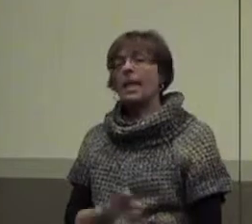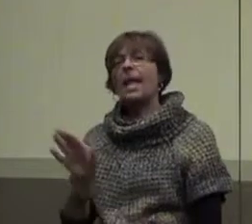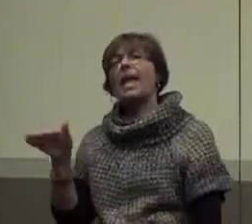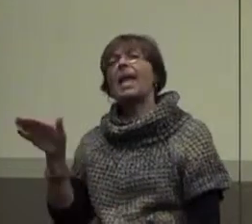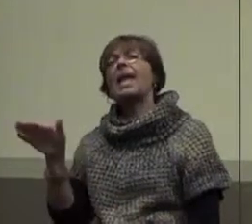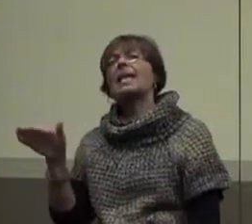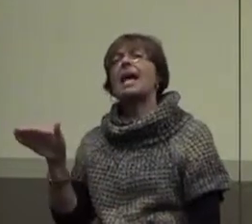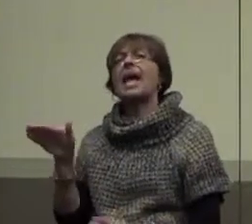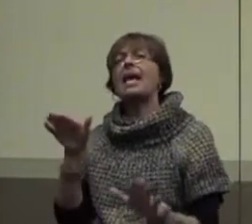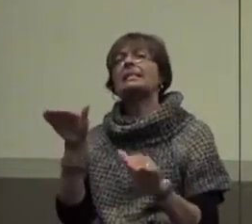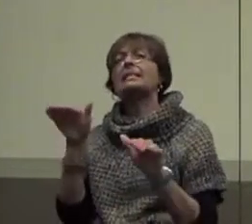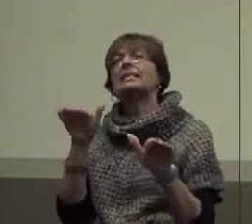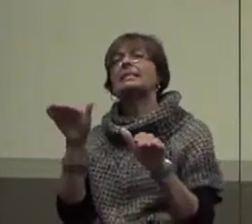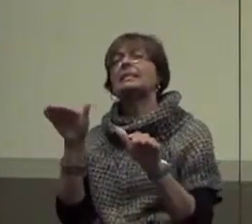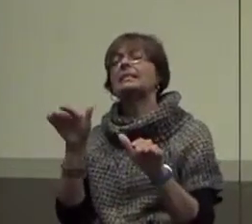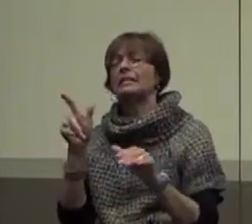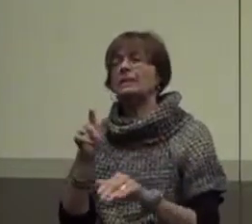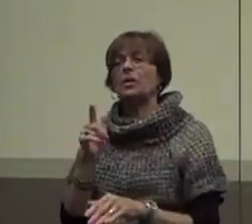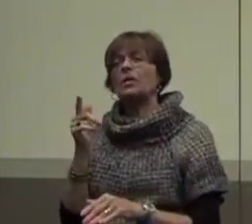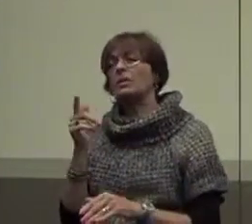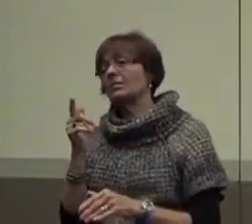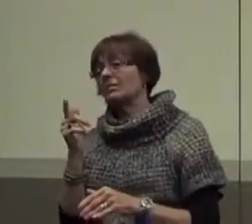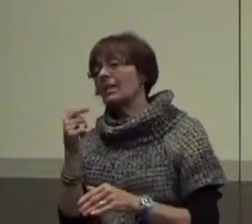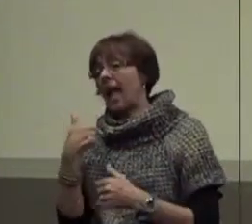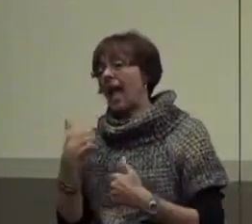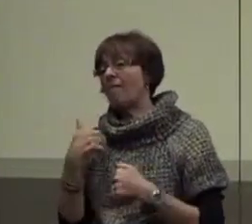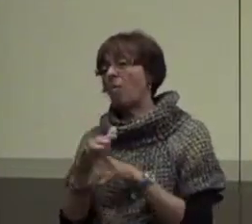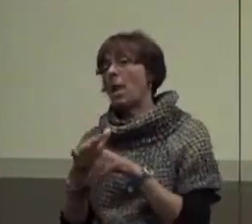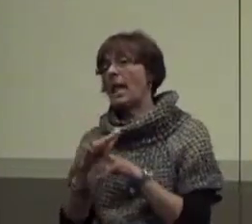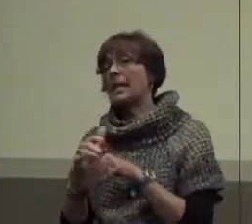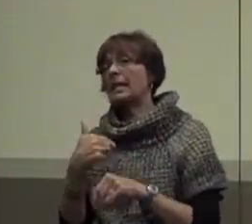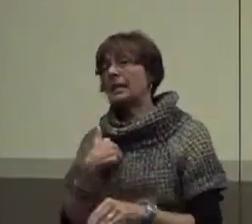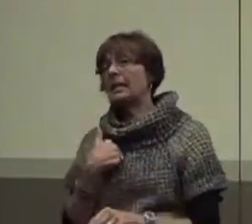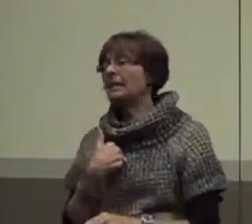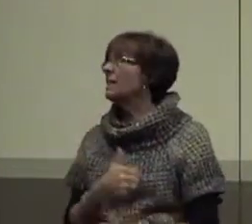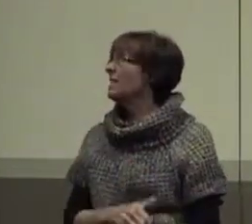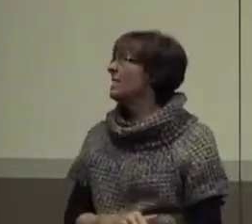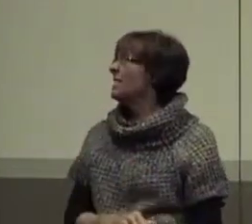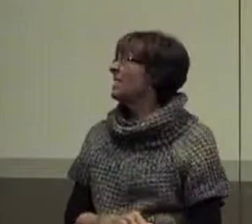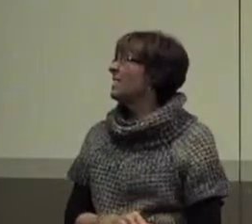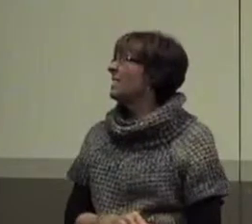Hey, guys, whatever be, I got money.